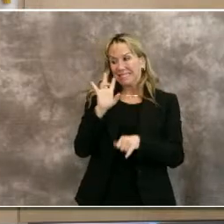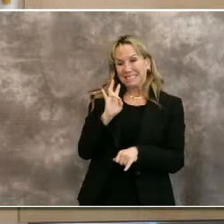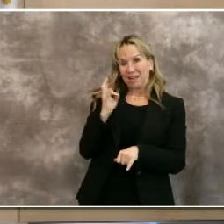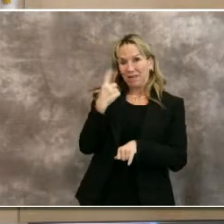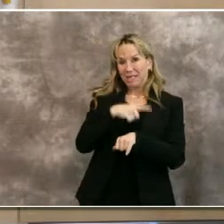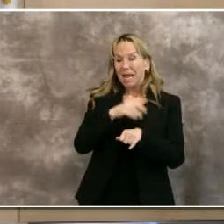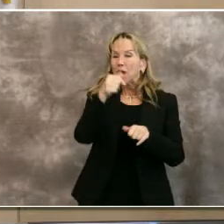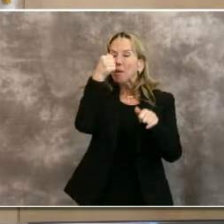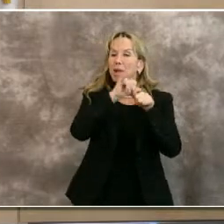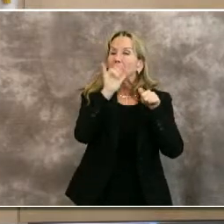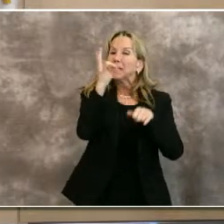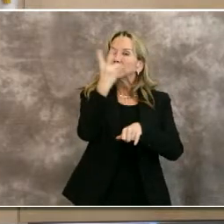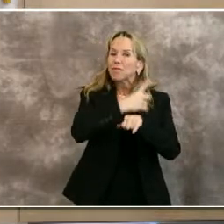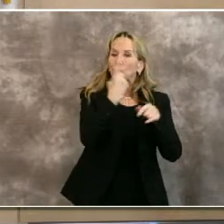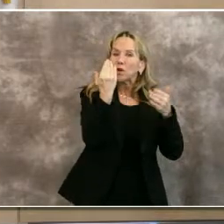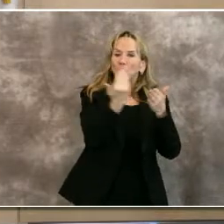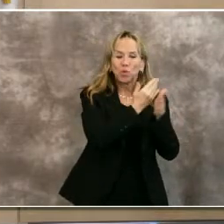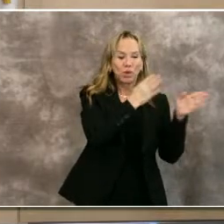rolling 7-day